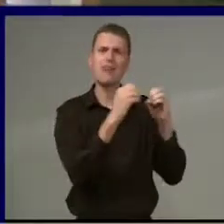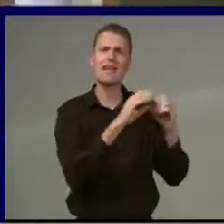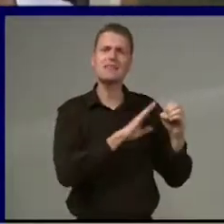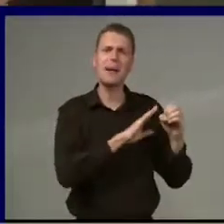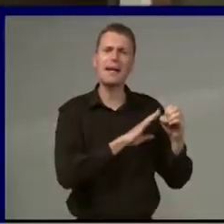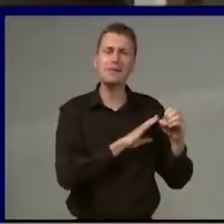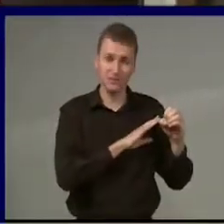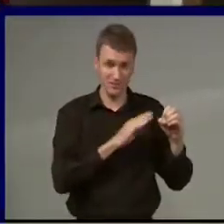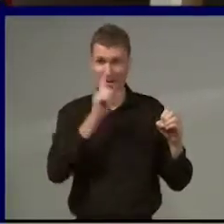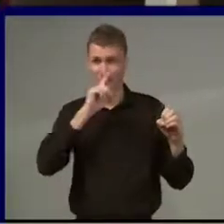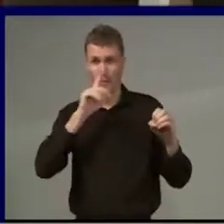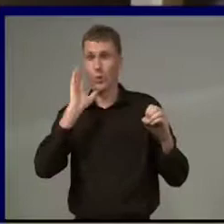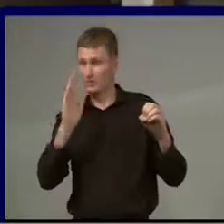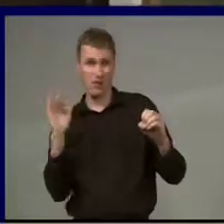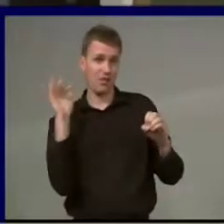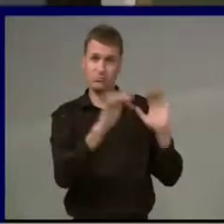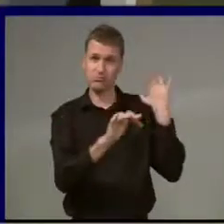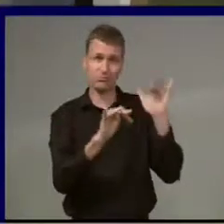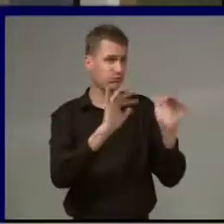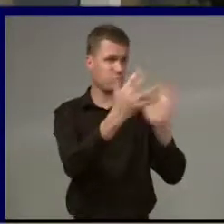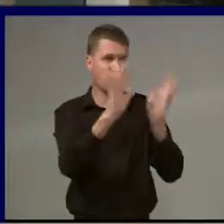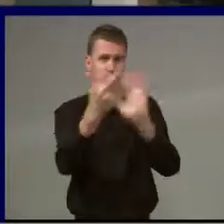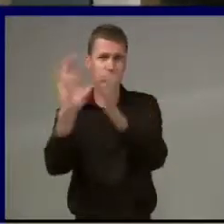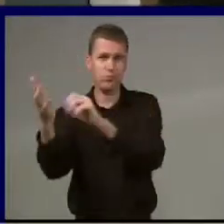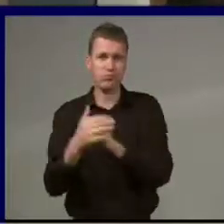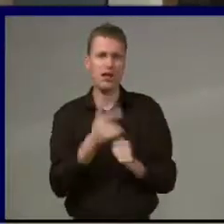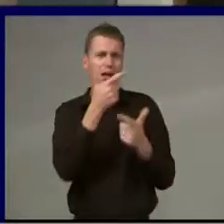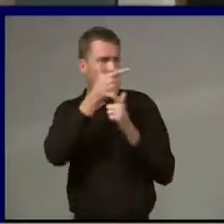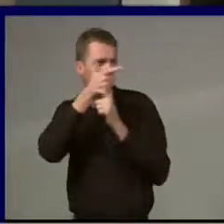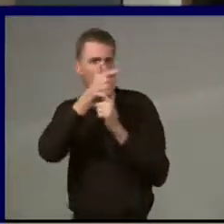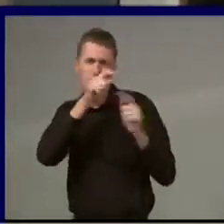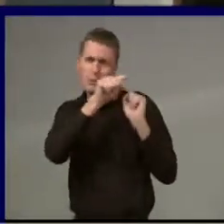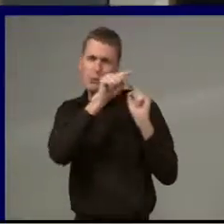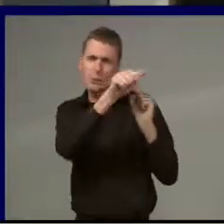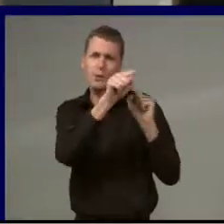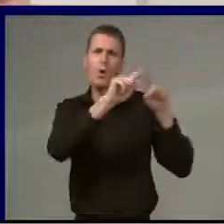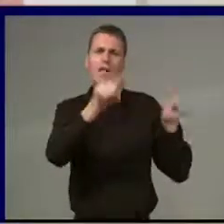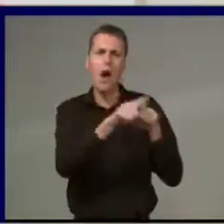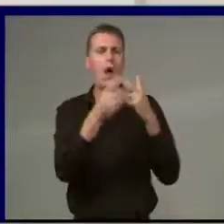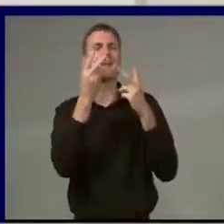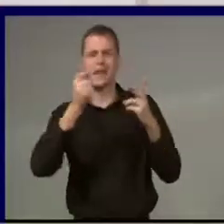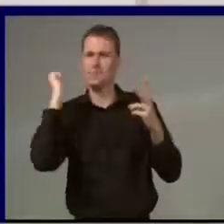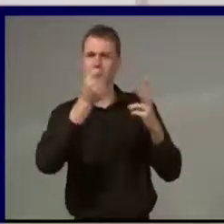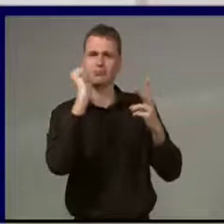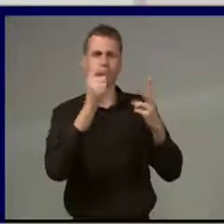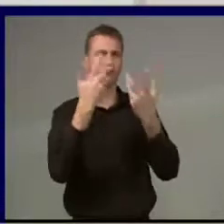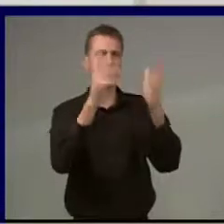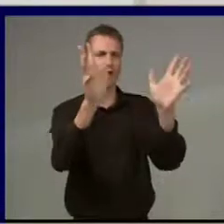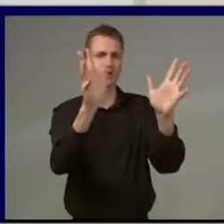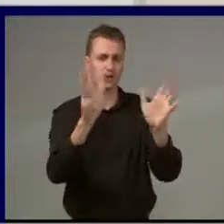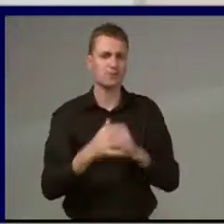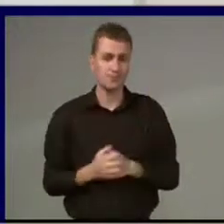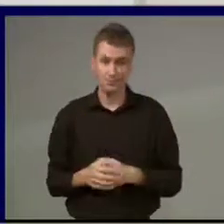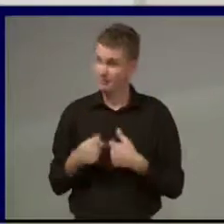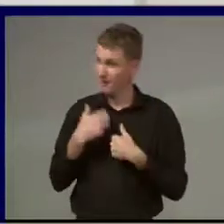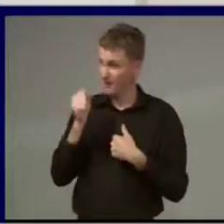started trashing the place. Bullets had been fired into windows and others had been smashed in. We've had attacks